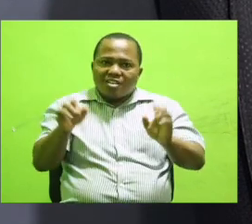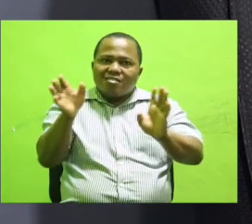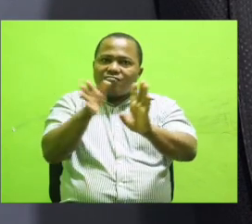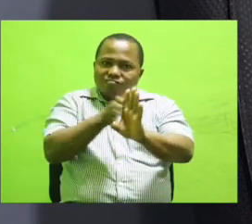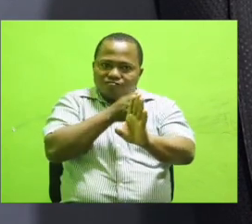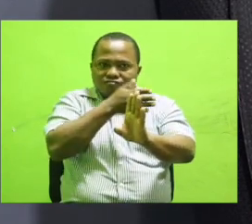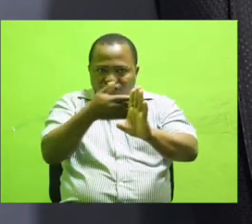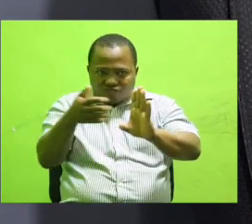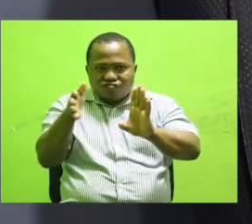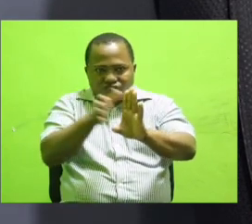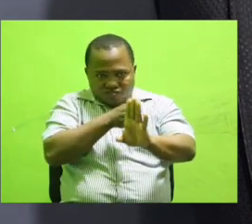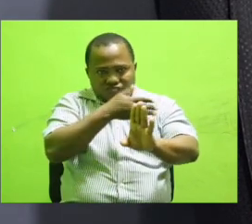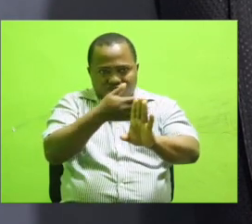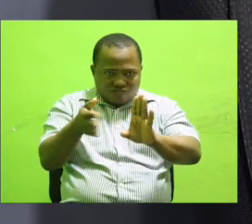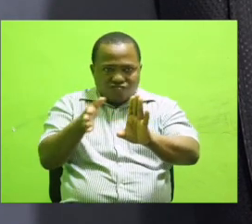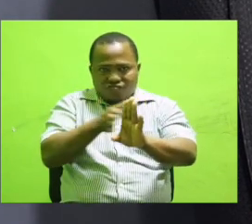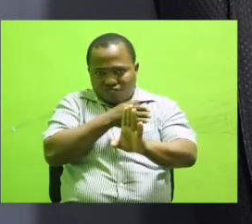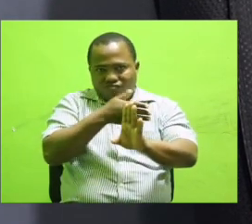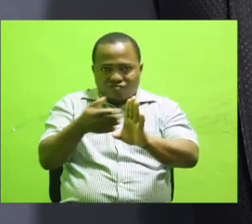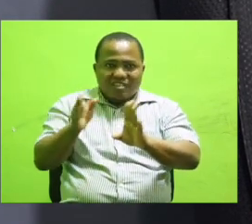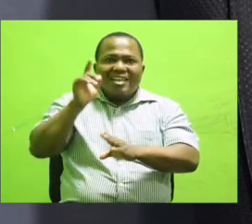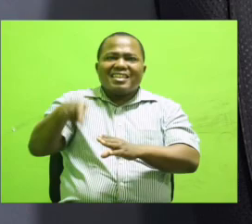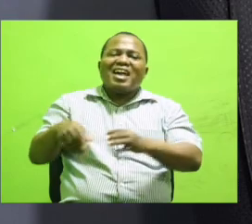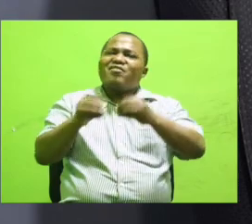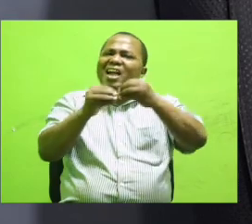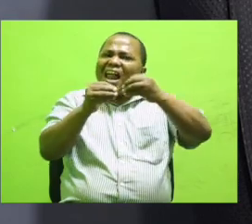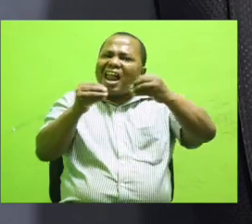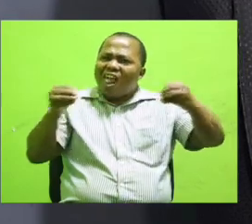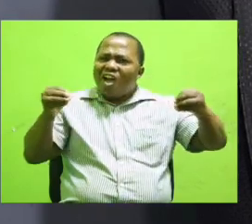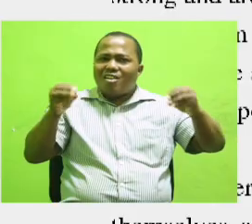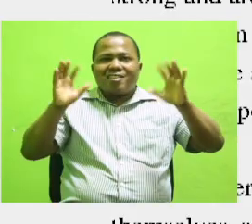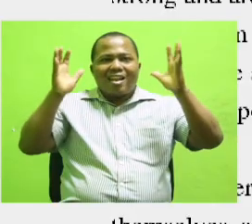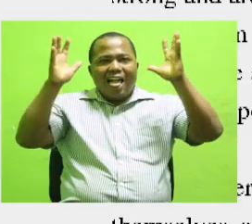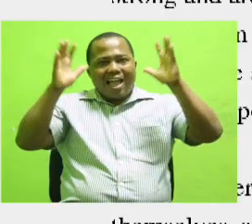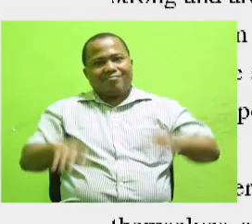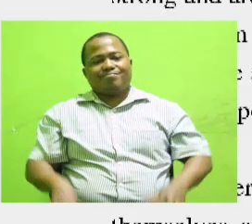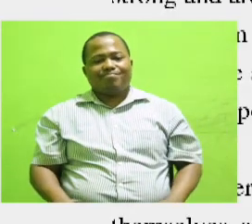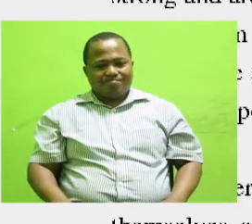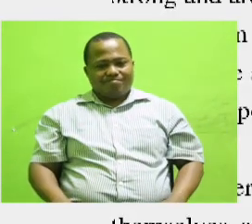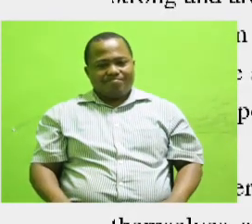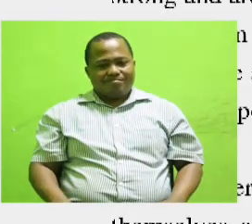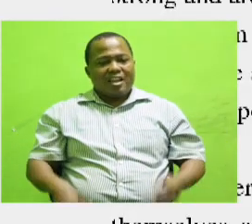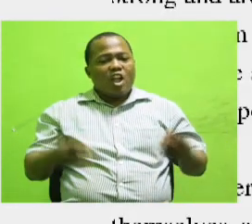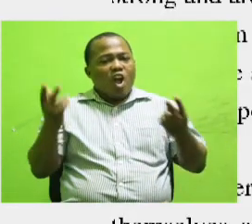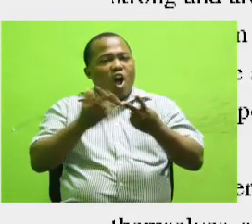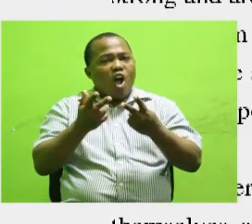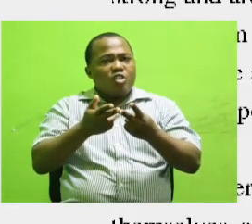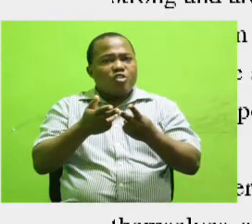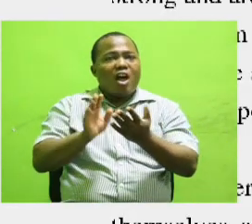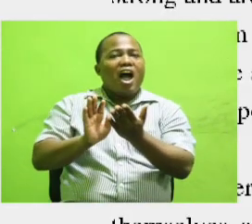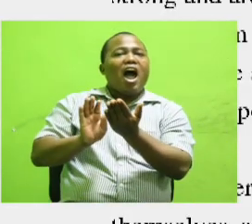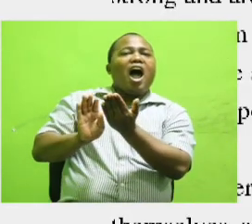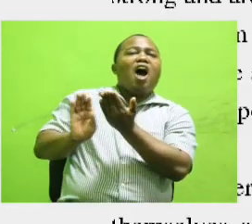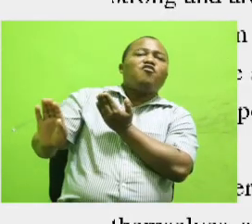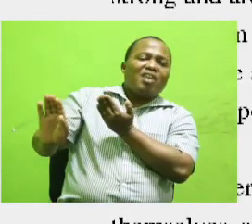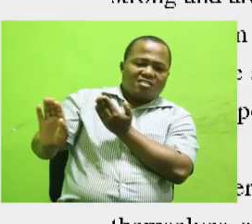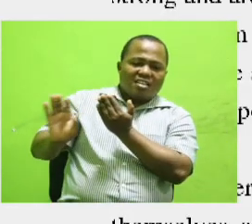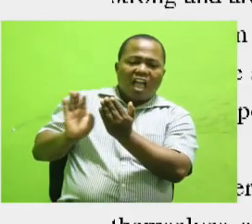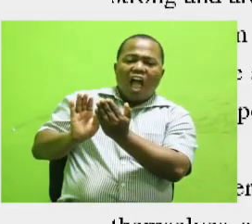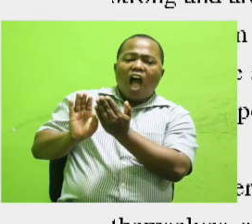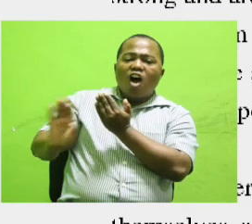reassure them that they have a long life ahead of them. Also, avoid using too much pity on